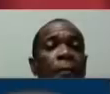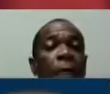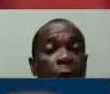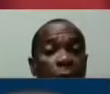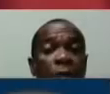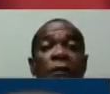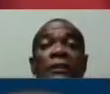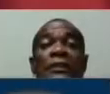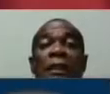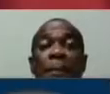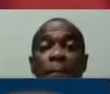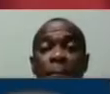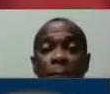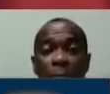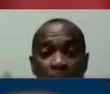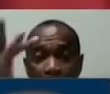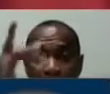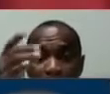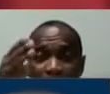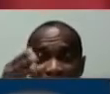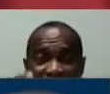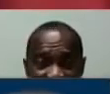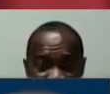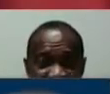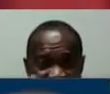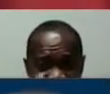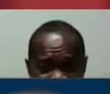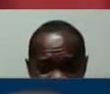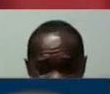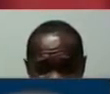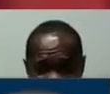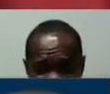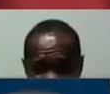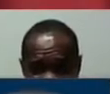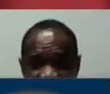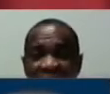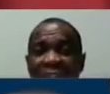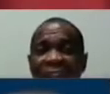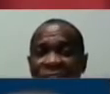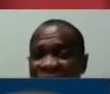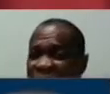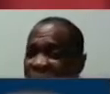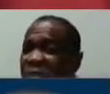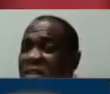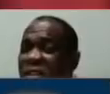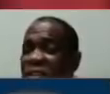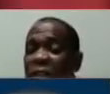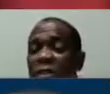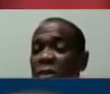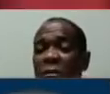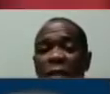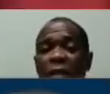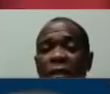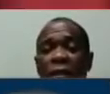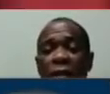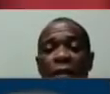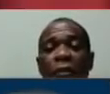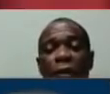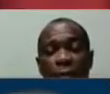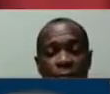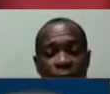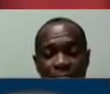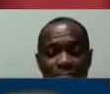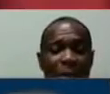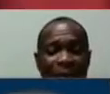that will not allow you to take one vaccine or the other. So you get that guidance before you come. So you're balancing safety and efficacy as well. All